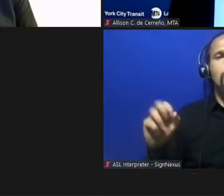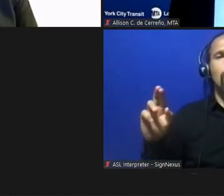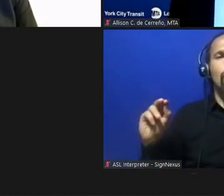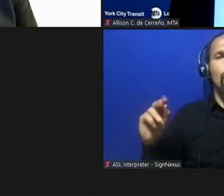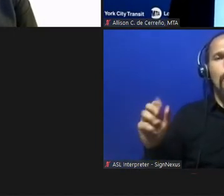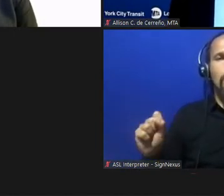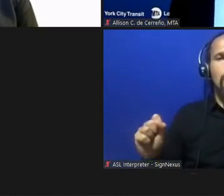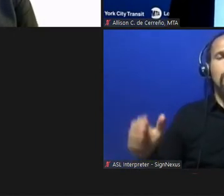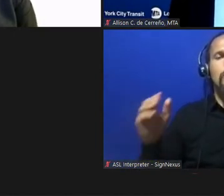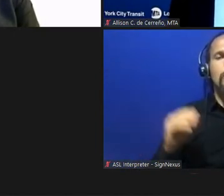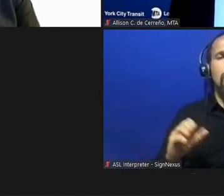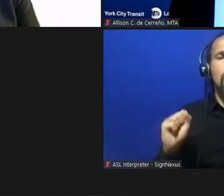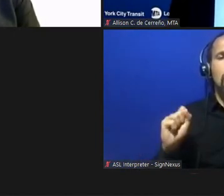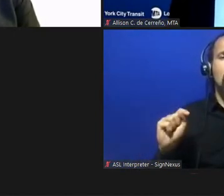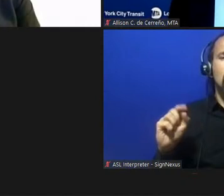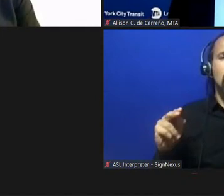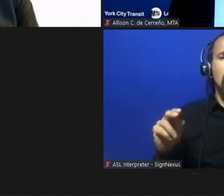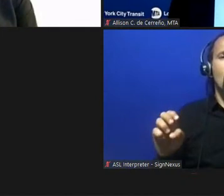stone yee